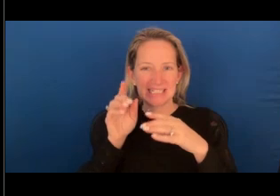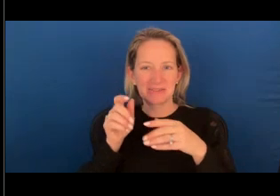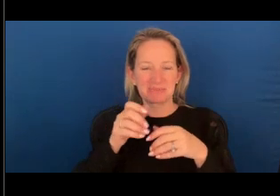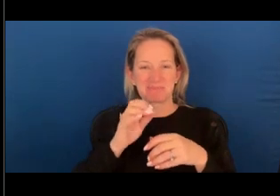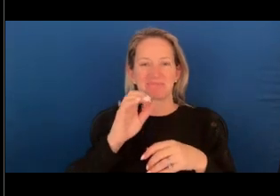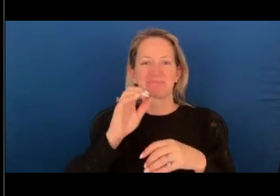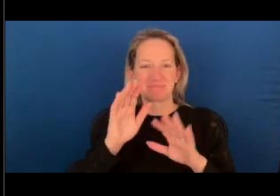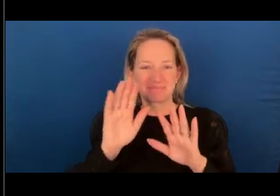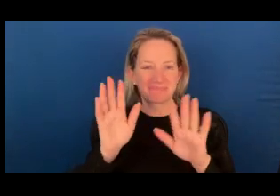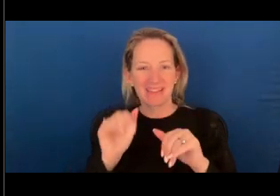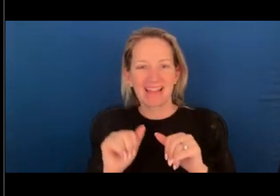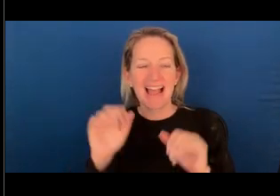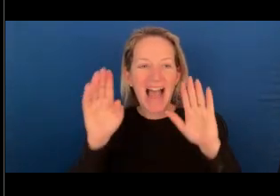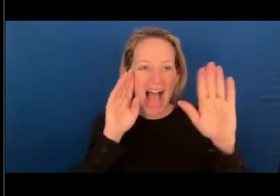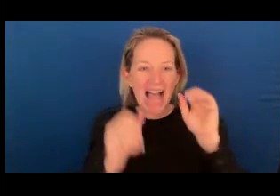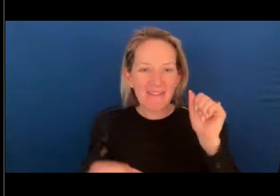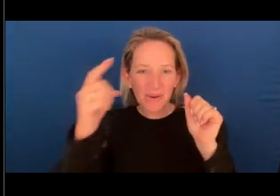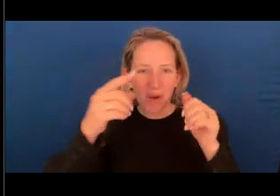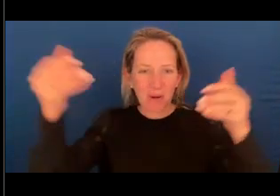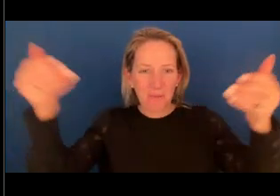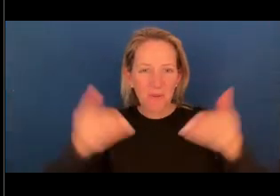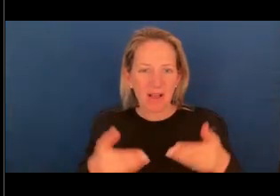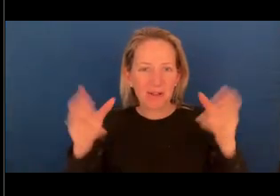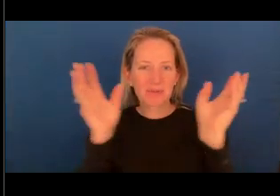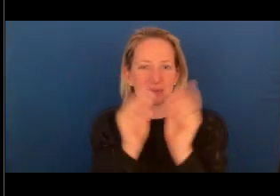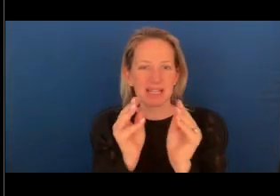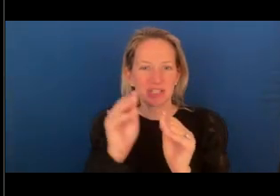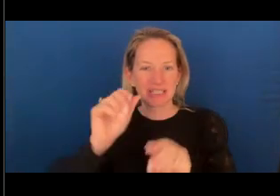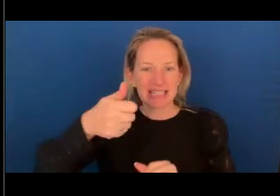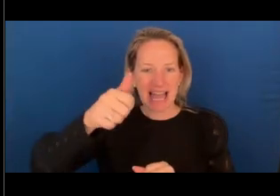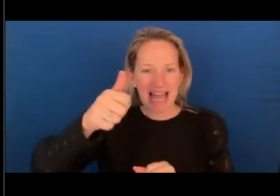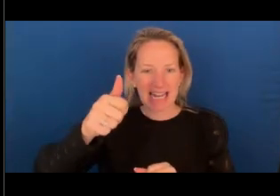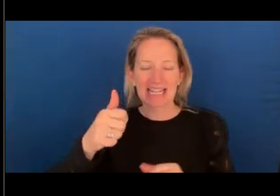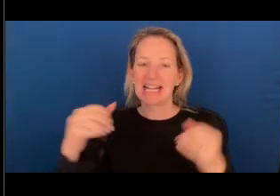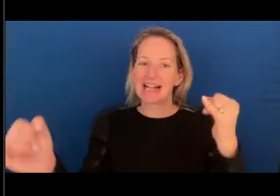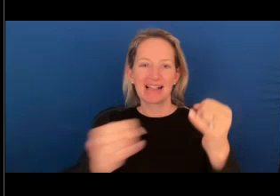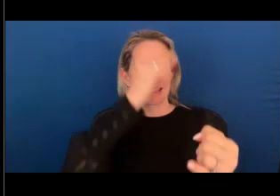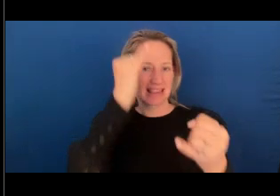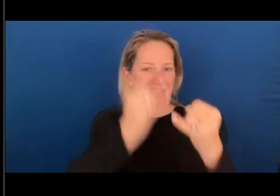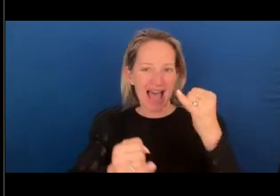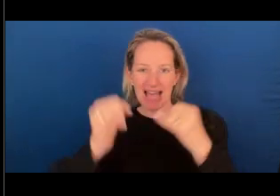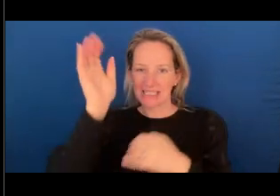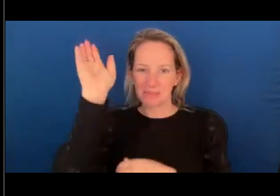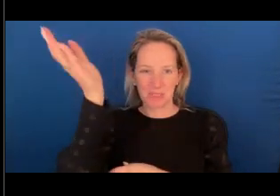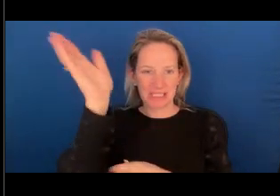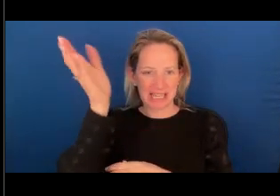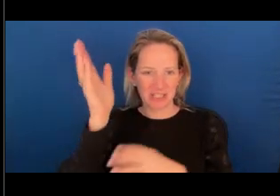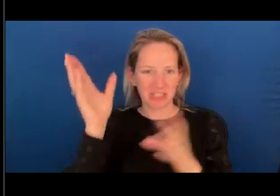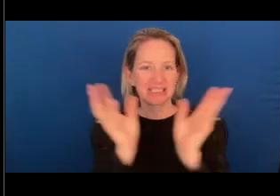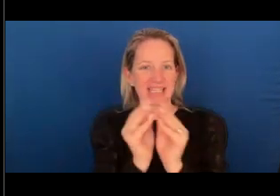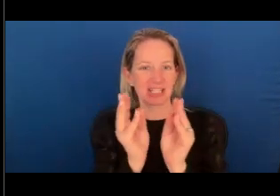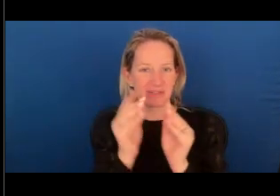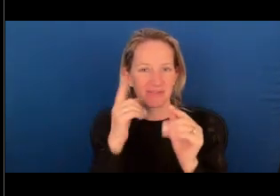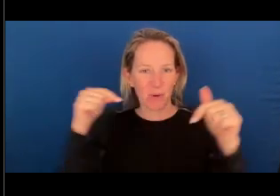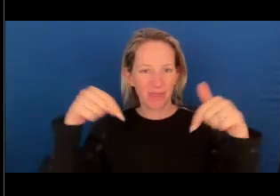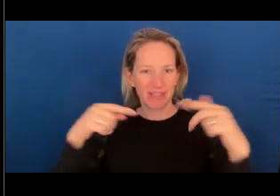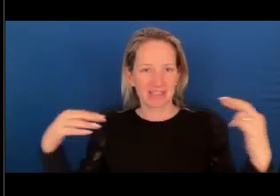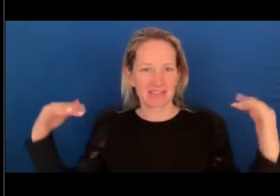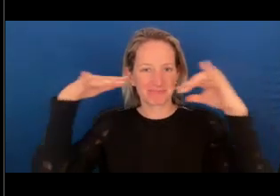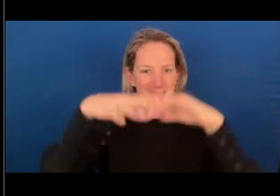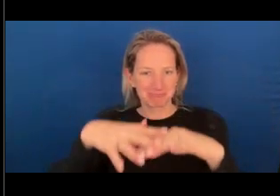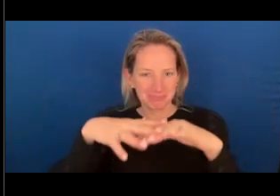Hi everybody, welcome to session 10. This is the last presentation session for the symposium. And